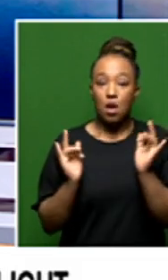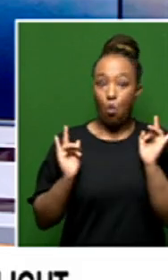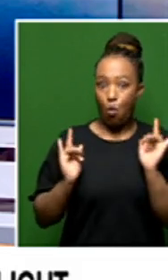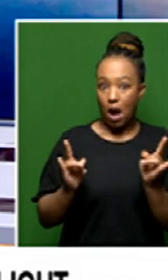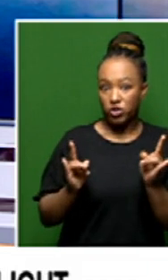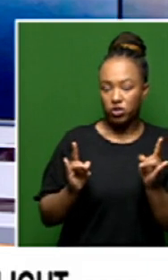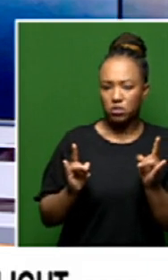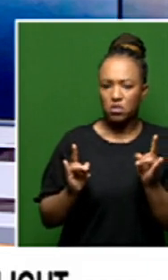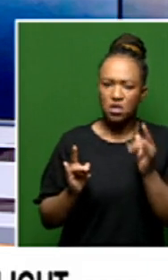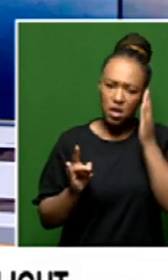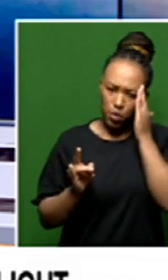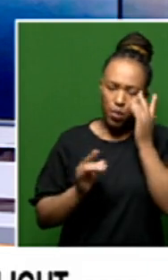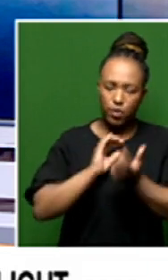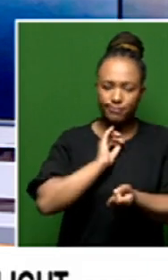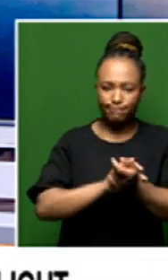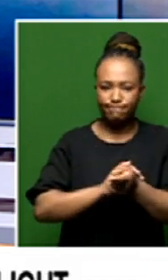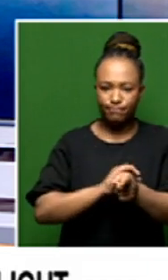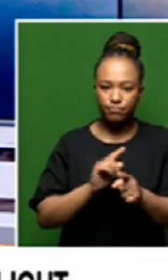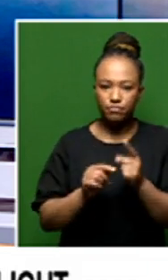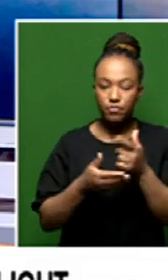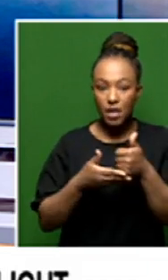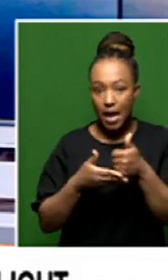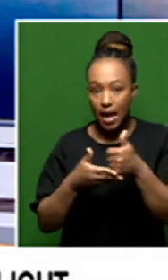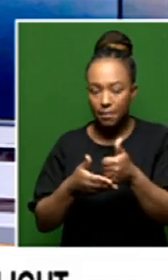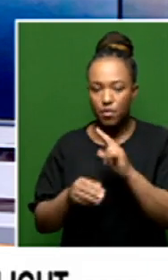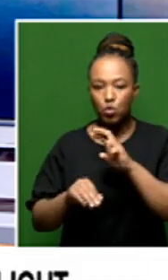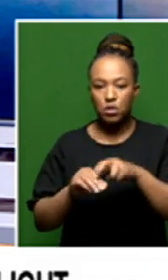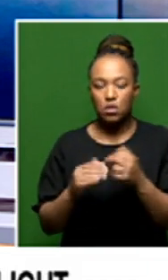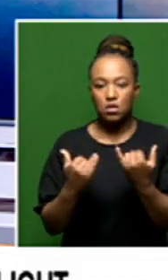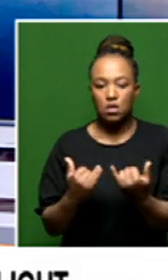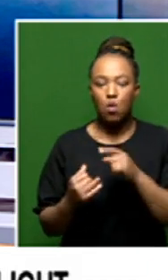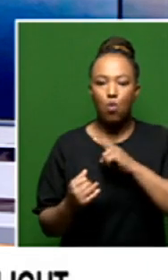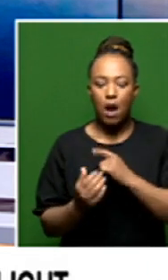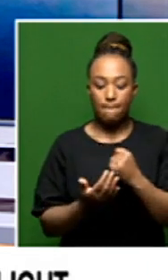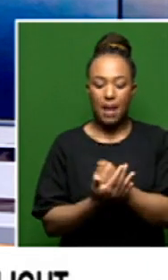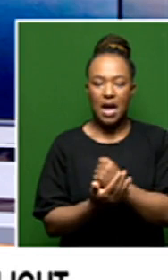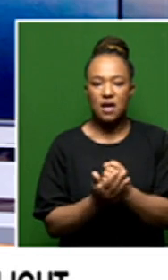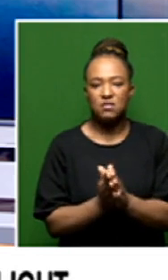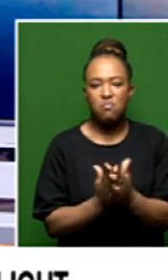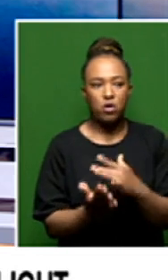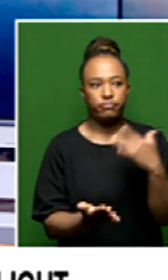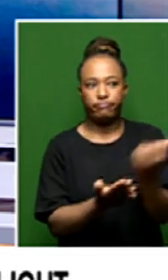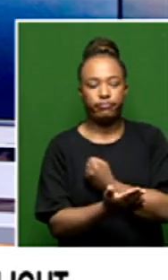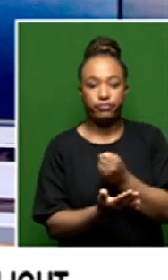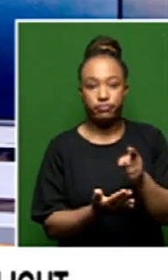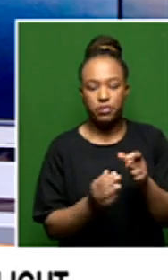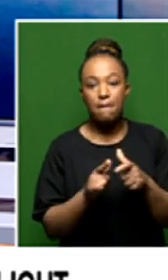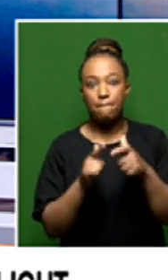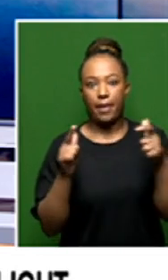are aware of what's going on, but the assistance that you're needed, especially having had your passport taken away, I think it's a big issue